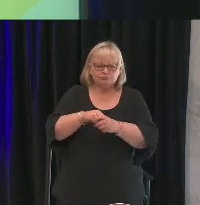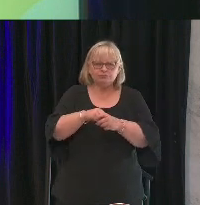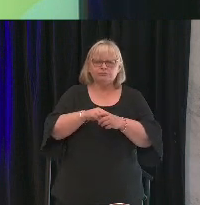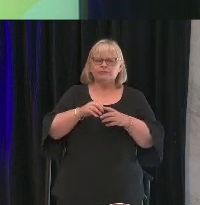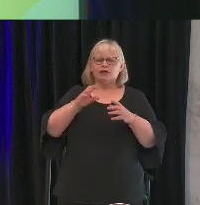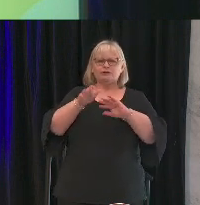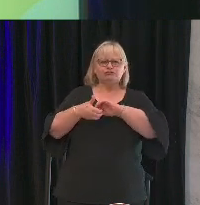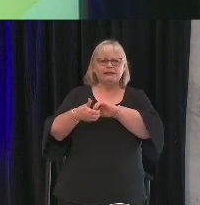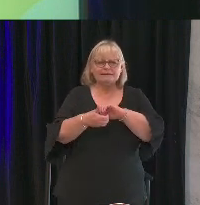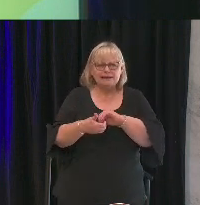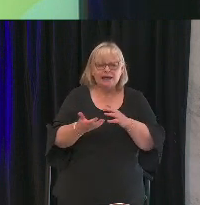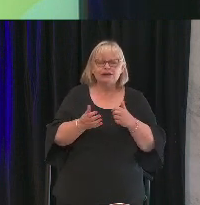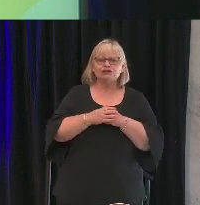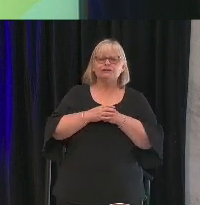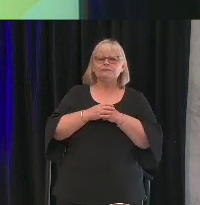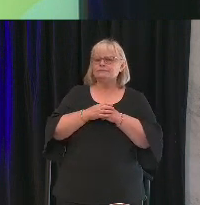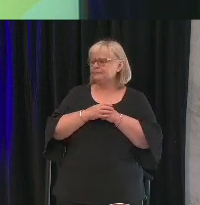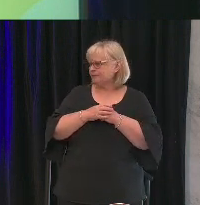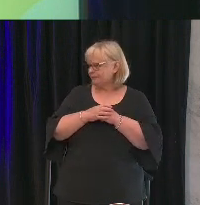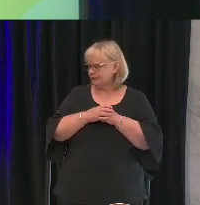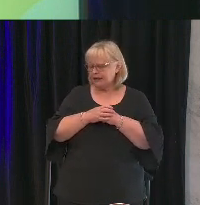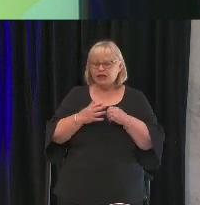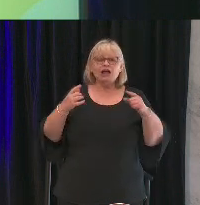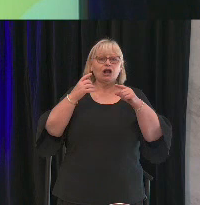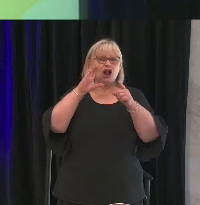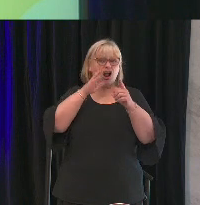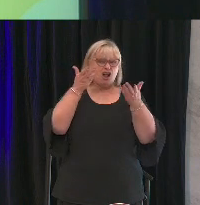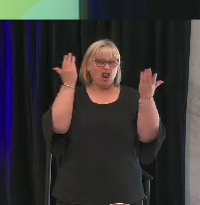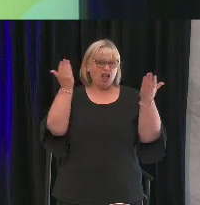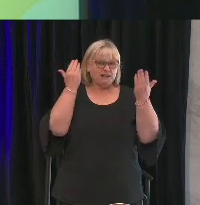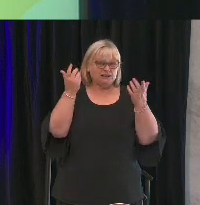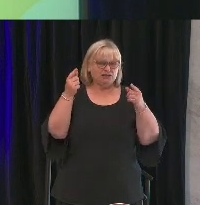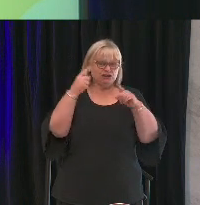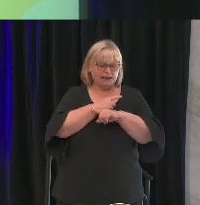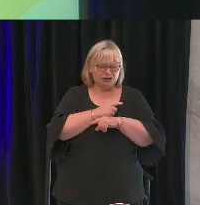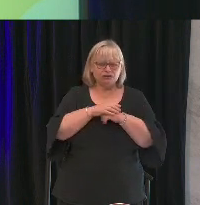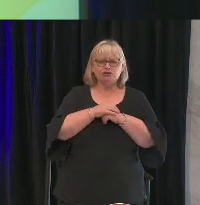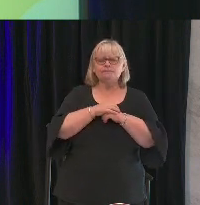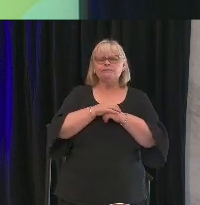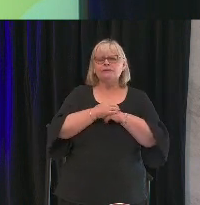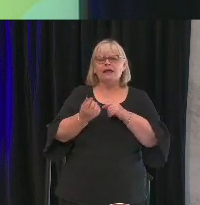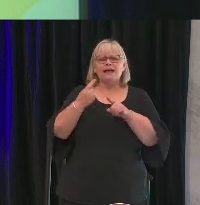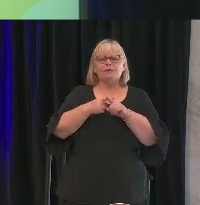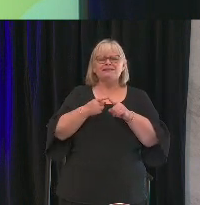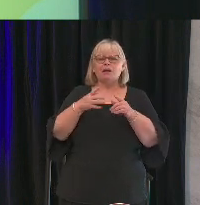reconciliation, the looming consequences of climate change, the legacy and incomprehensibility of sudden loss, the